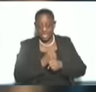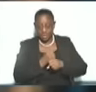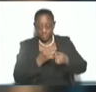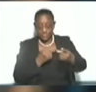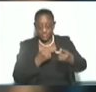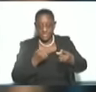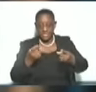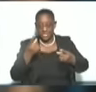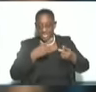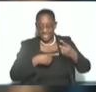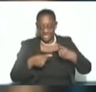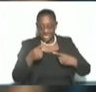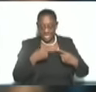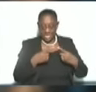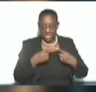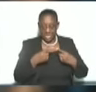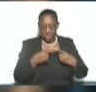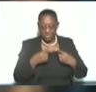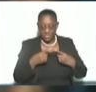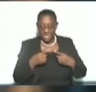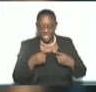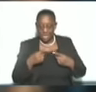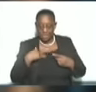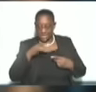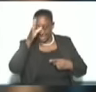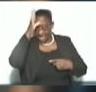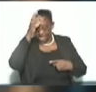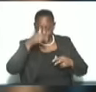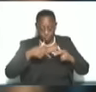came around the bend and I saw my dad walking towards me,